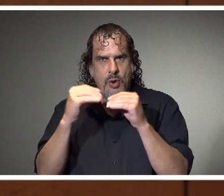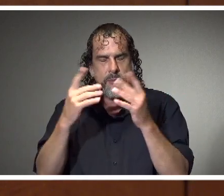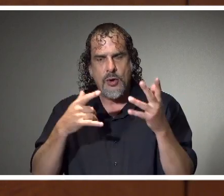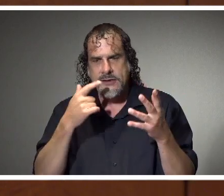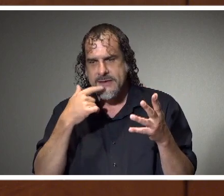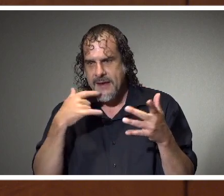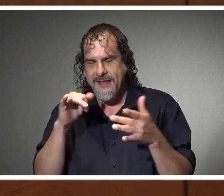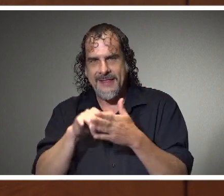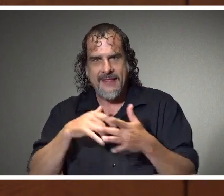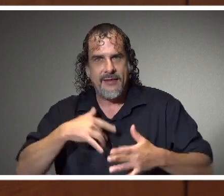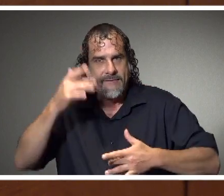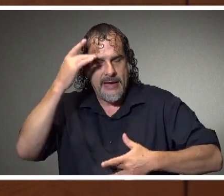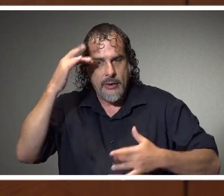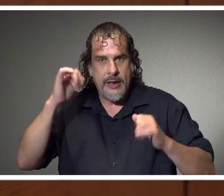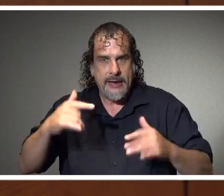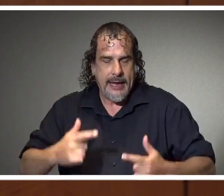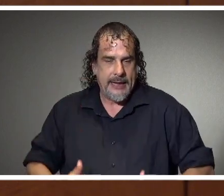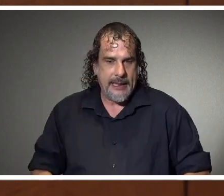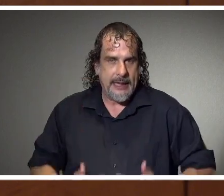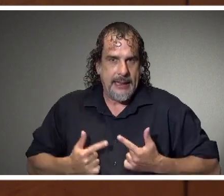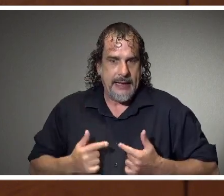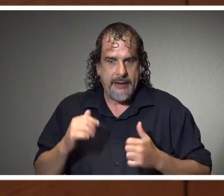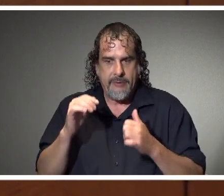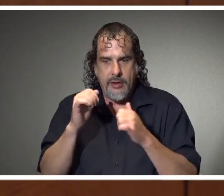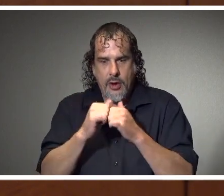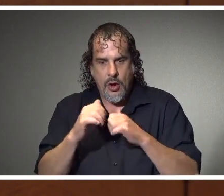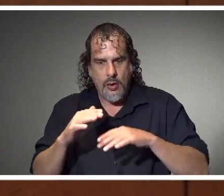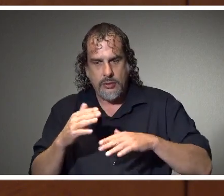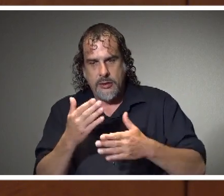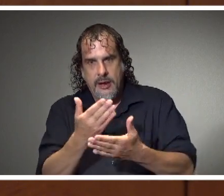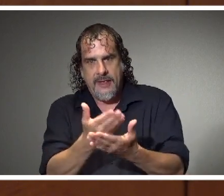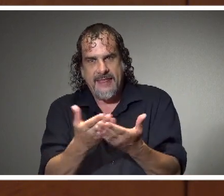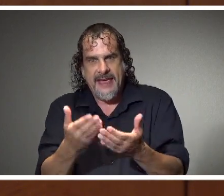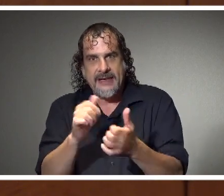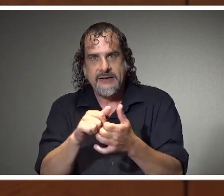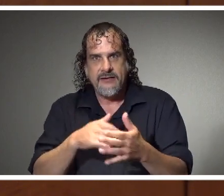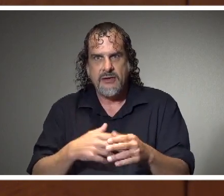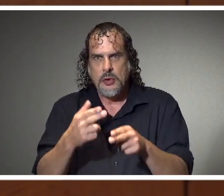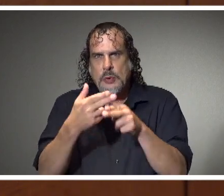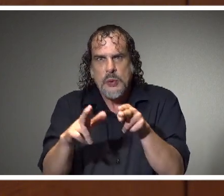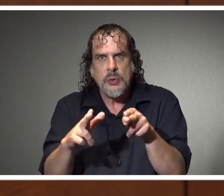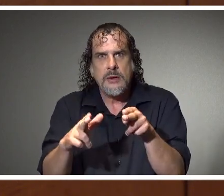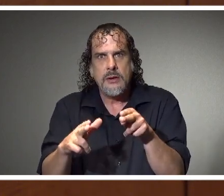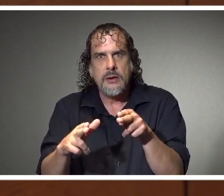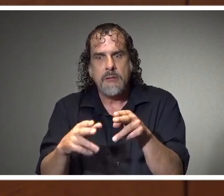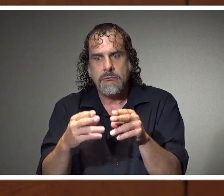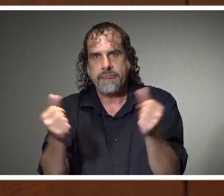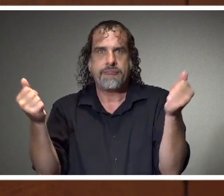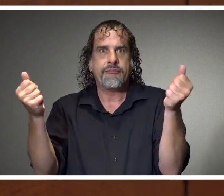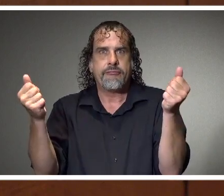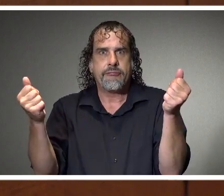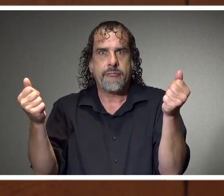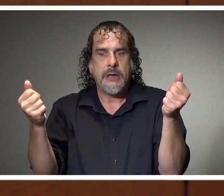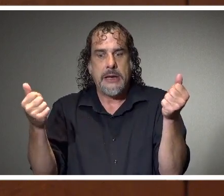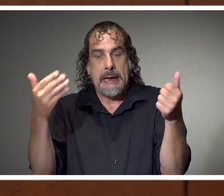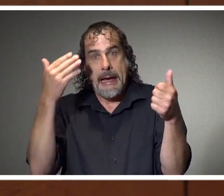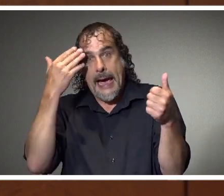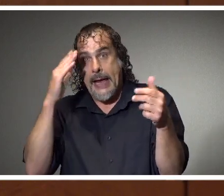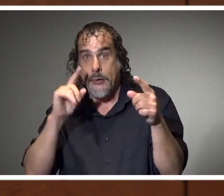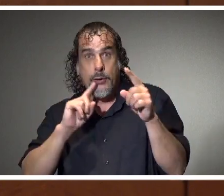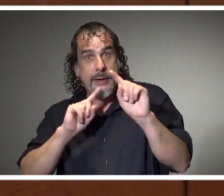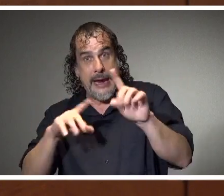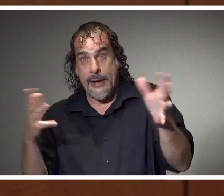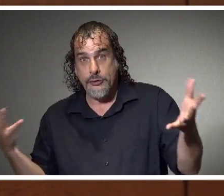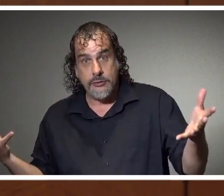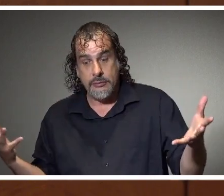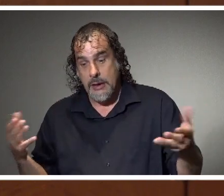virus maybe can live on surfaces for much shorter period of time than was originally estimated. I don't know what the answer to that is, and I don't know that it